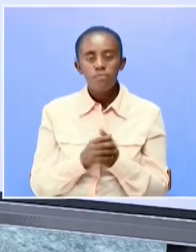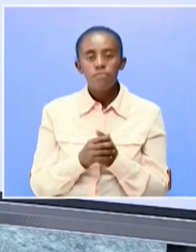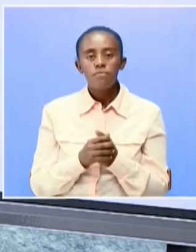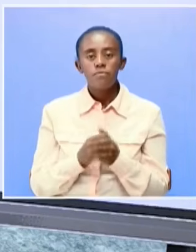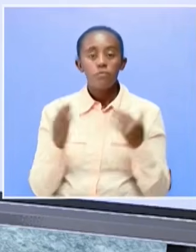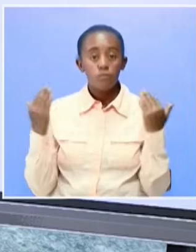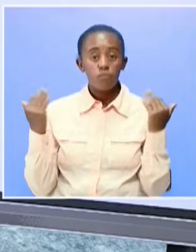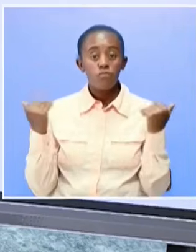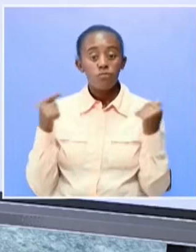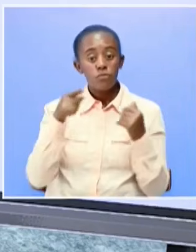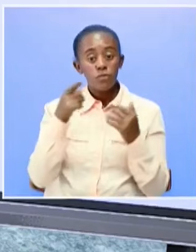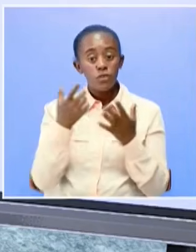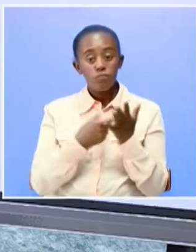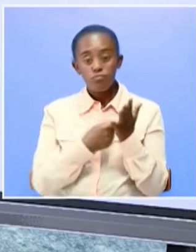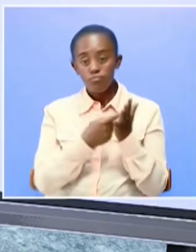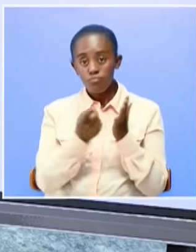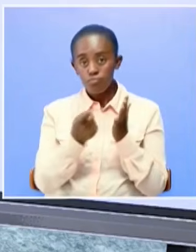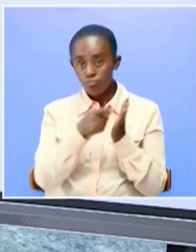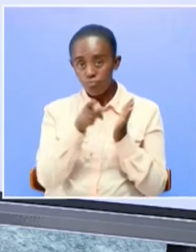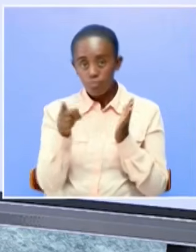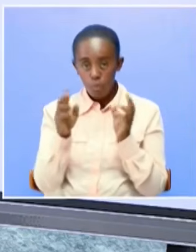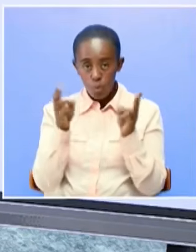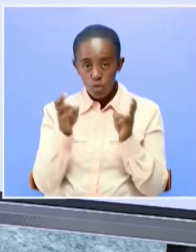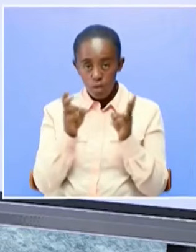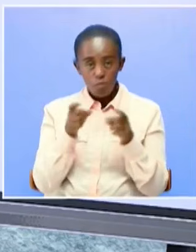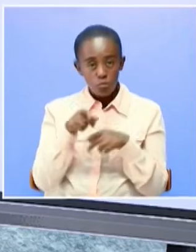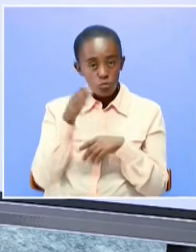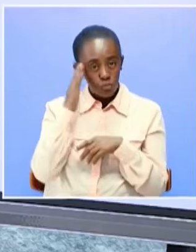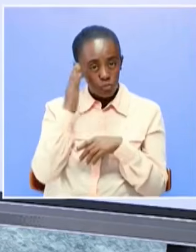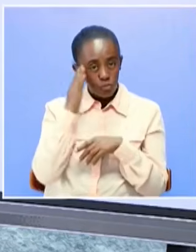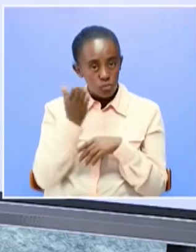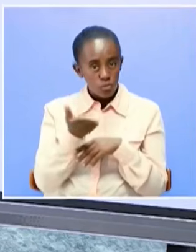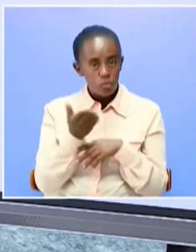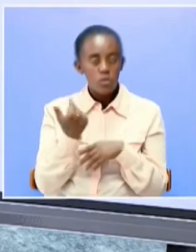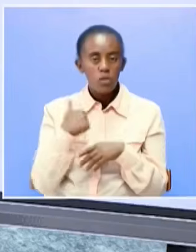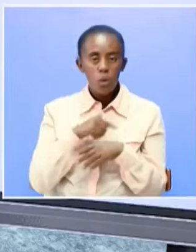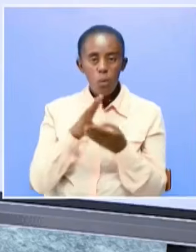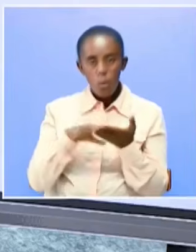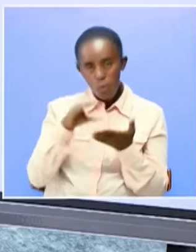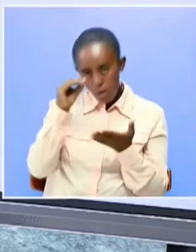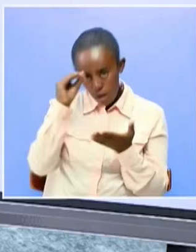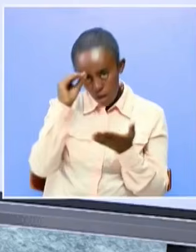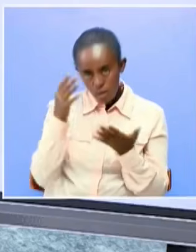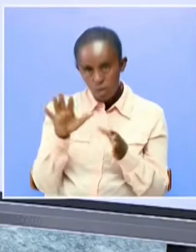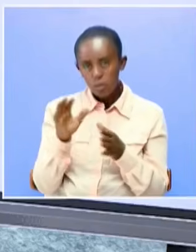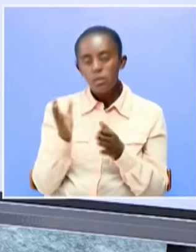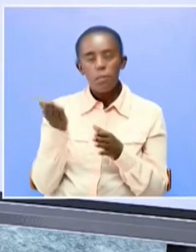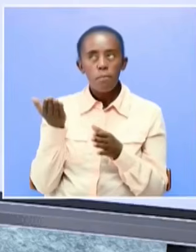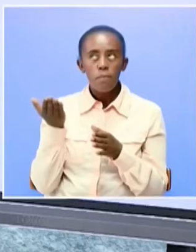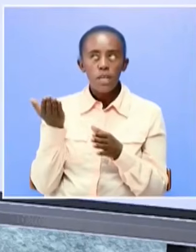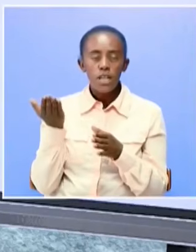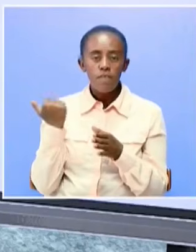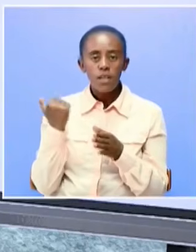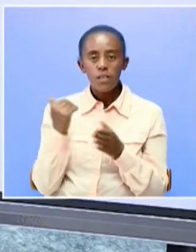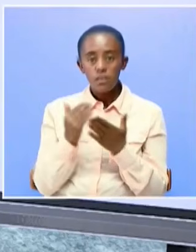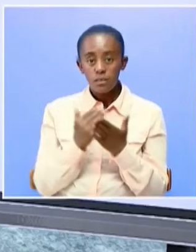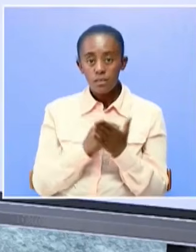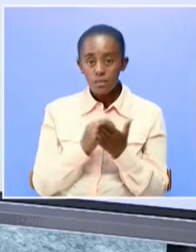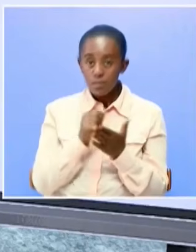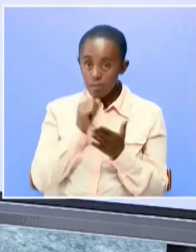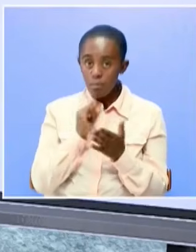I hope you have some information about this concept because we have learned it in the previous lesson. Am I